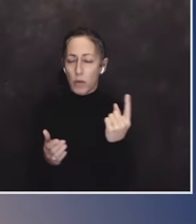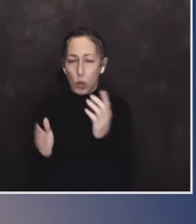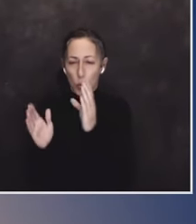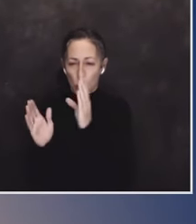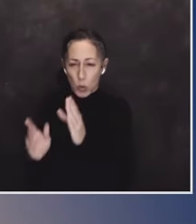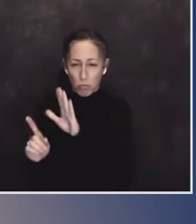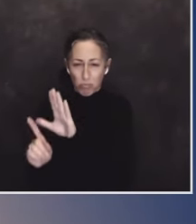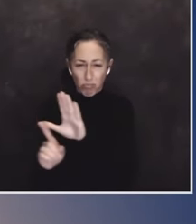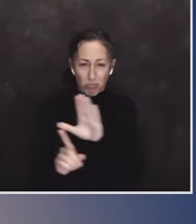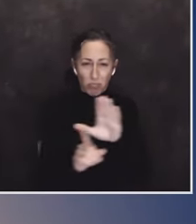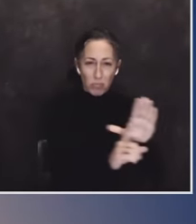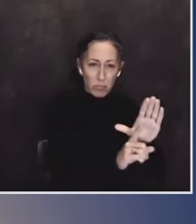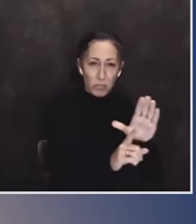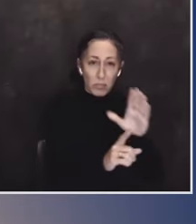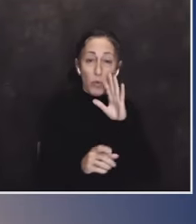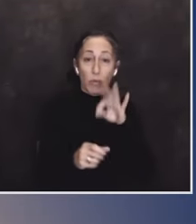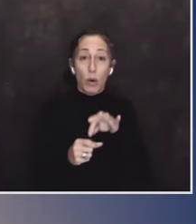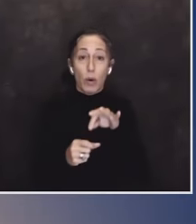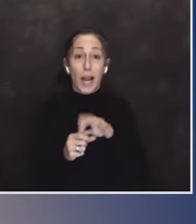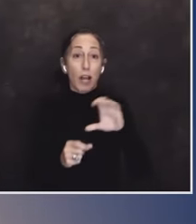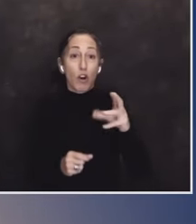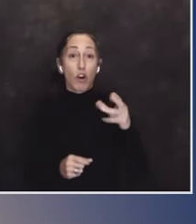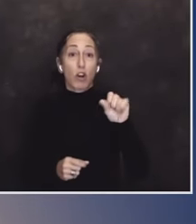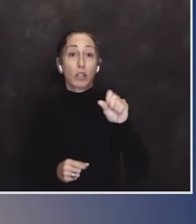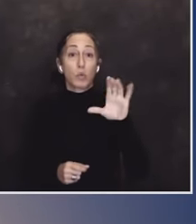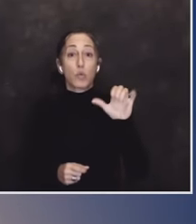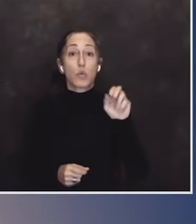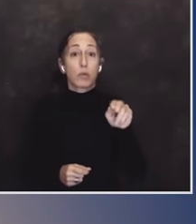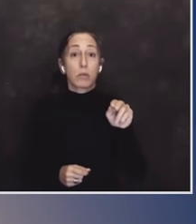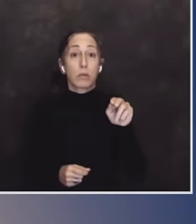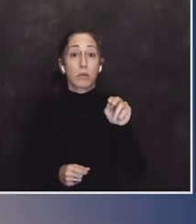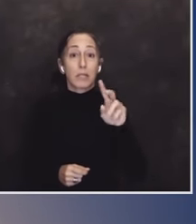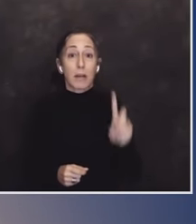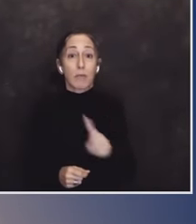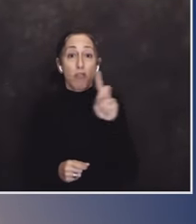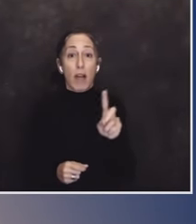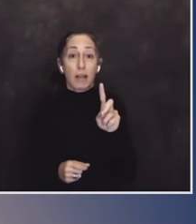election. And by the way, Chris Coons and the Democrats, congratulations here in Delaware.